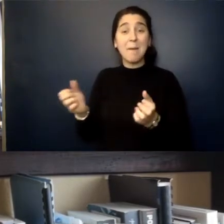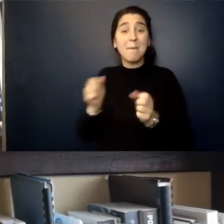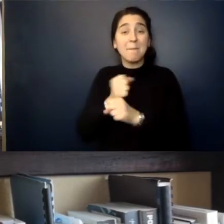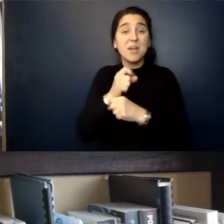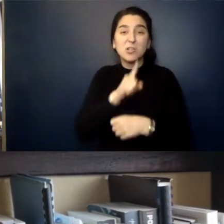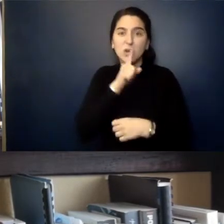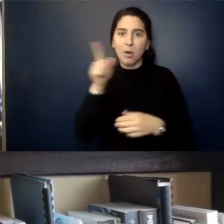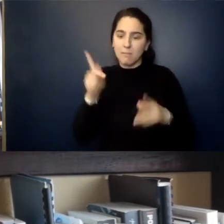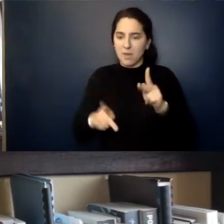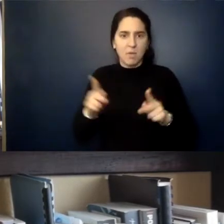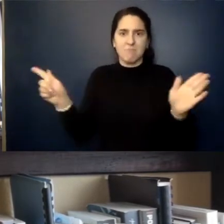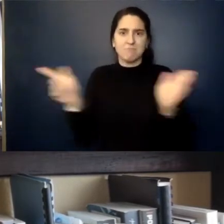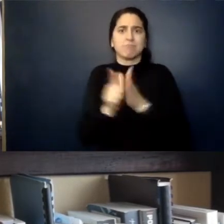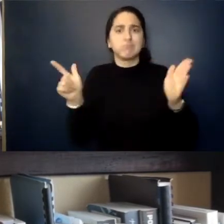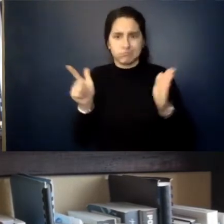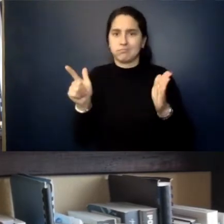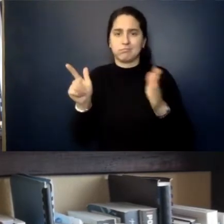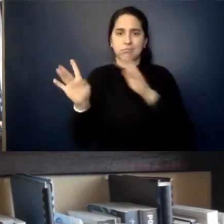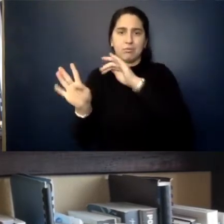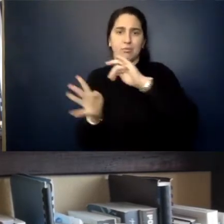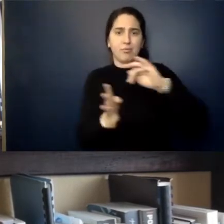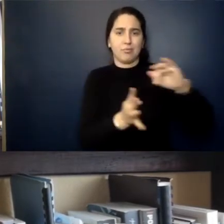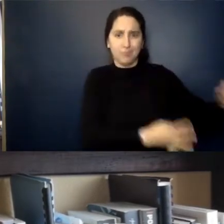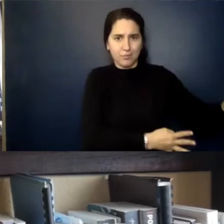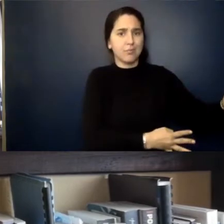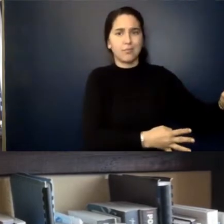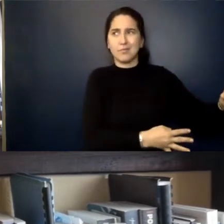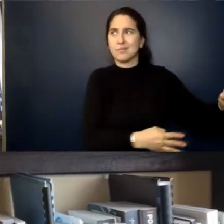force to be with us